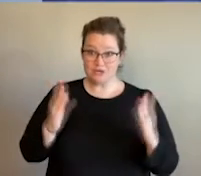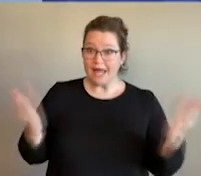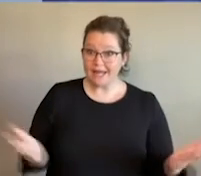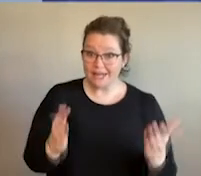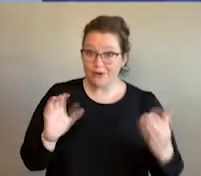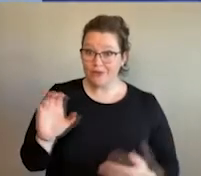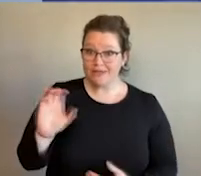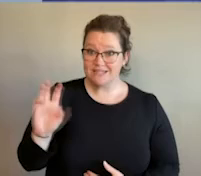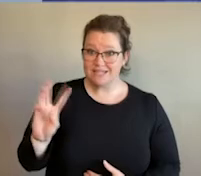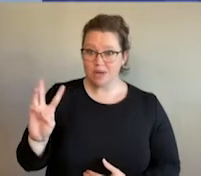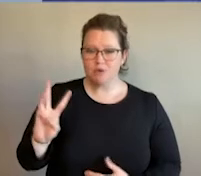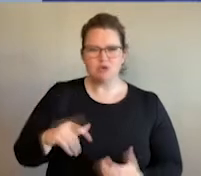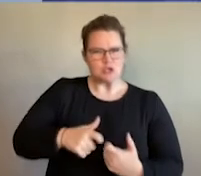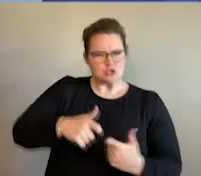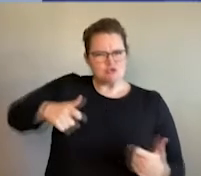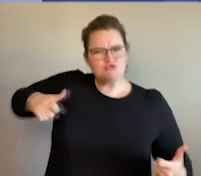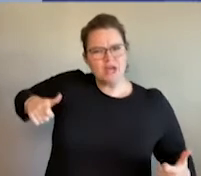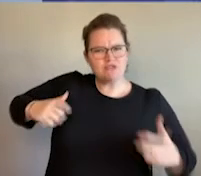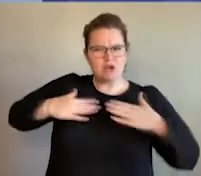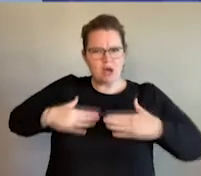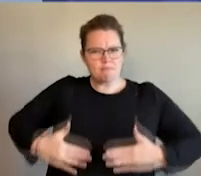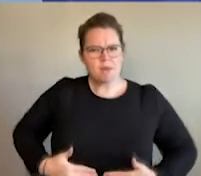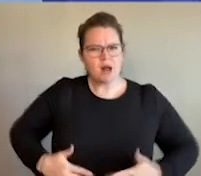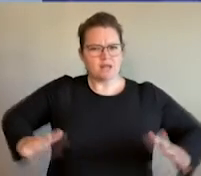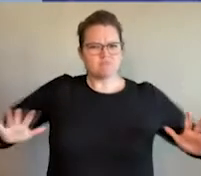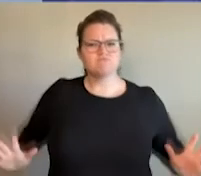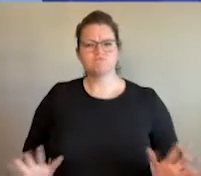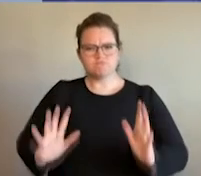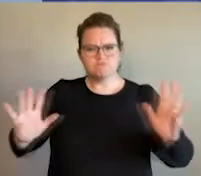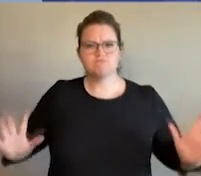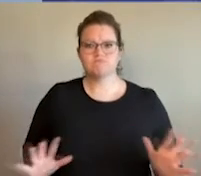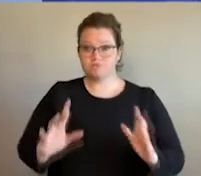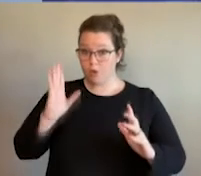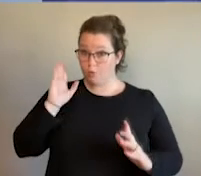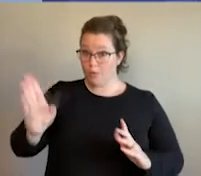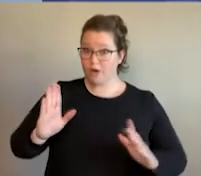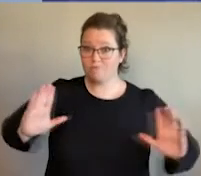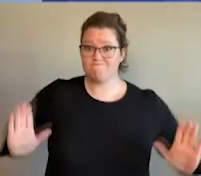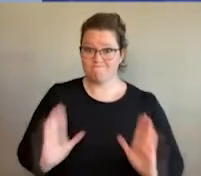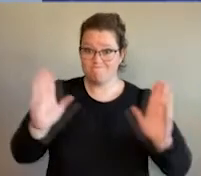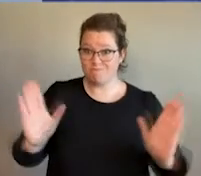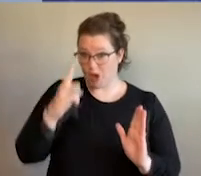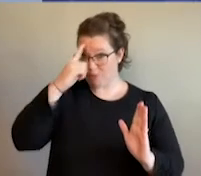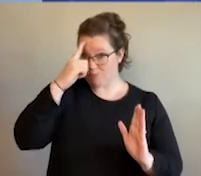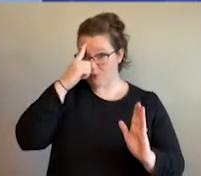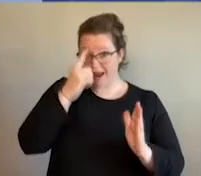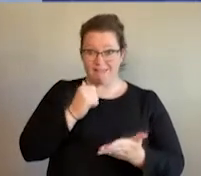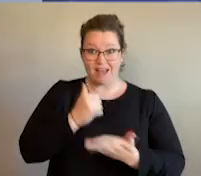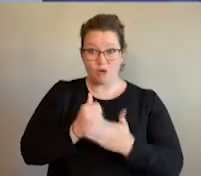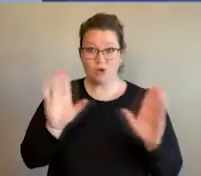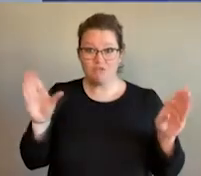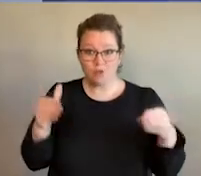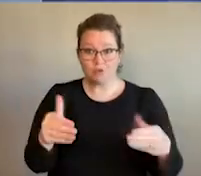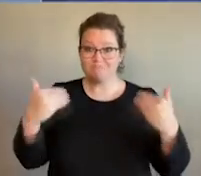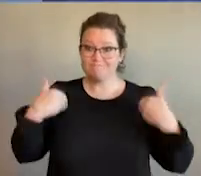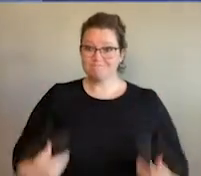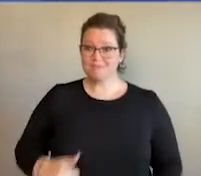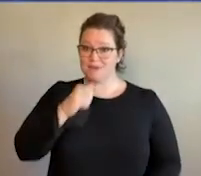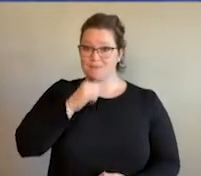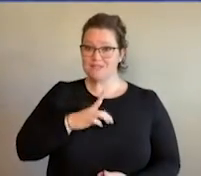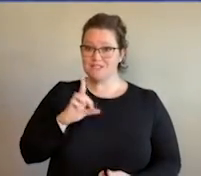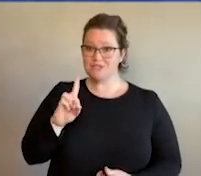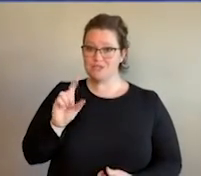that you stretch and get your body moving a little bit. It'll stimulate your brain and help you focus. It's Miss Dawson. See you